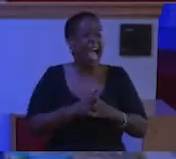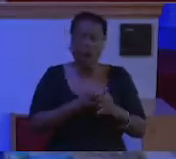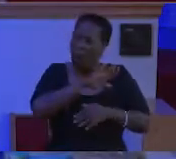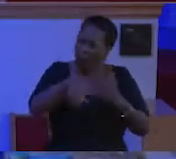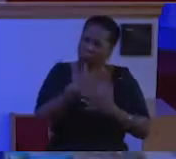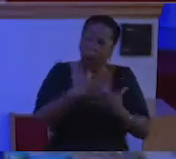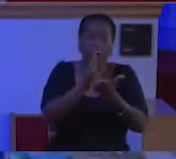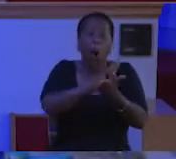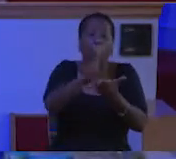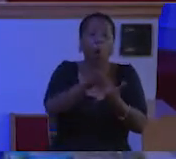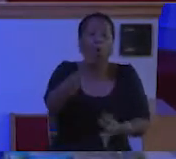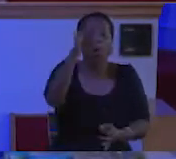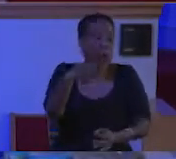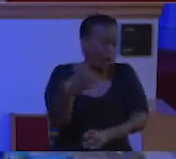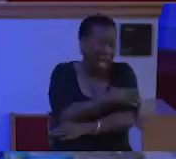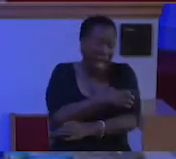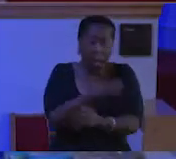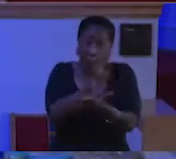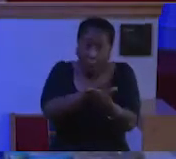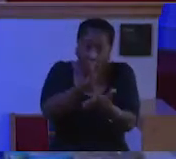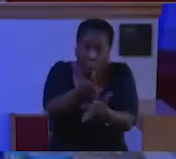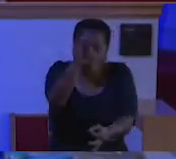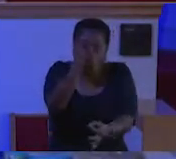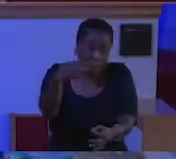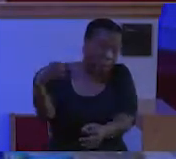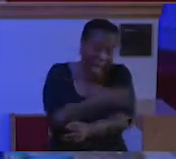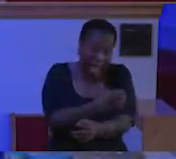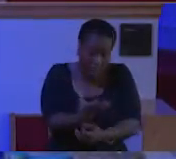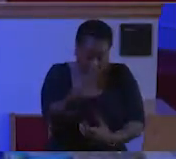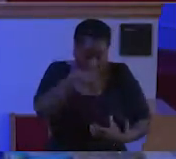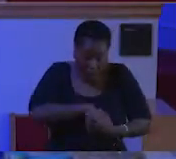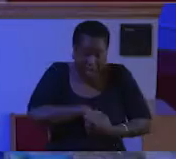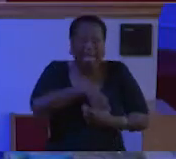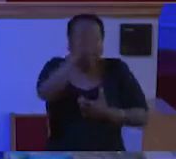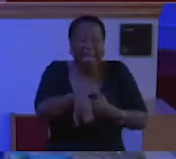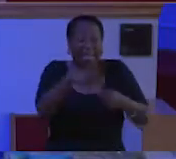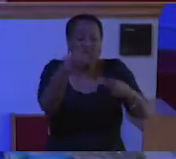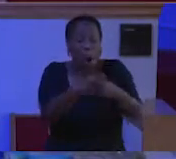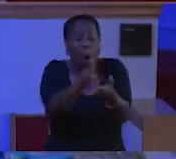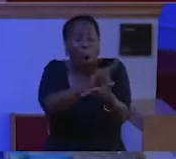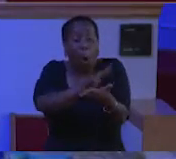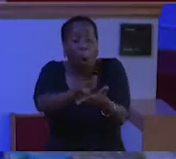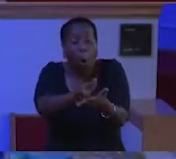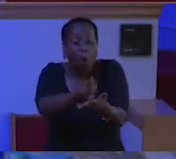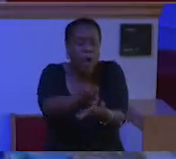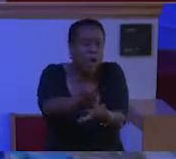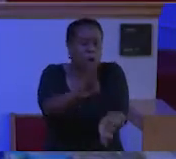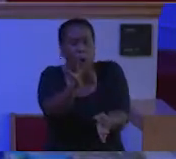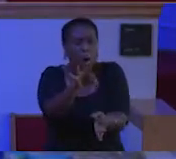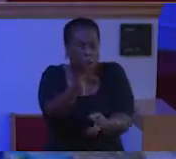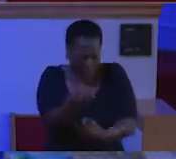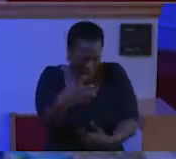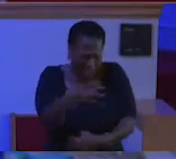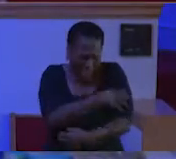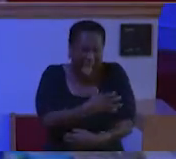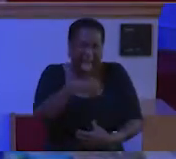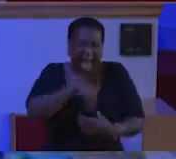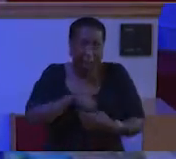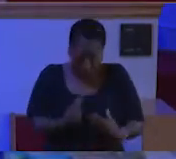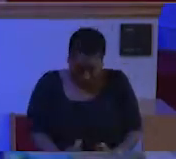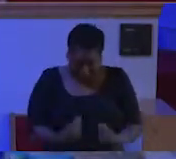power that makes the difference. Holy Ghost power that gives me